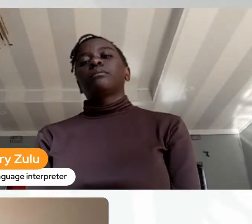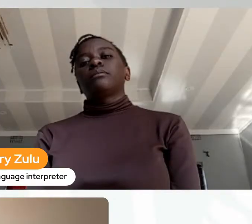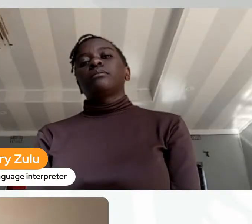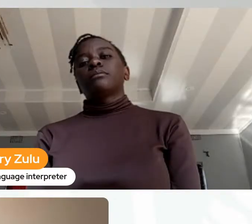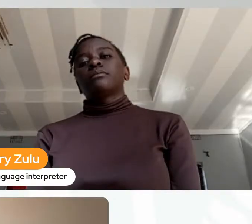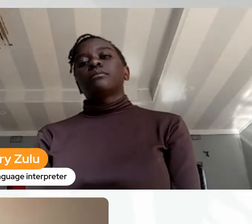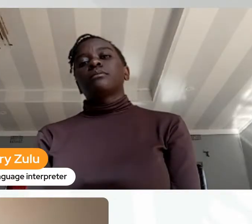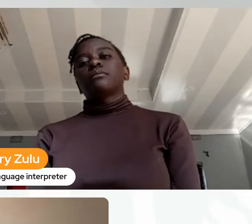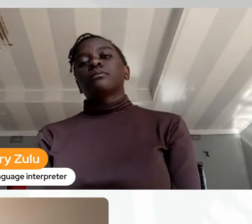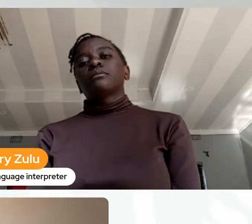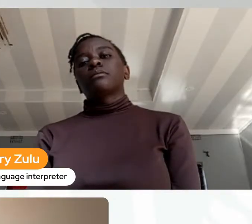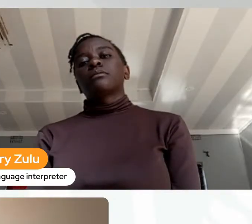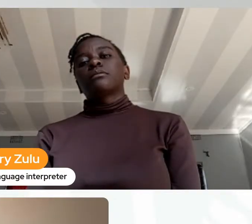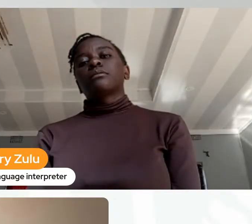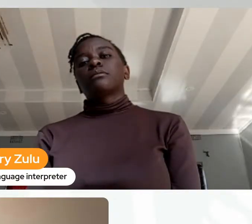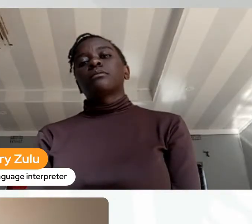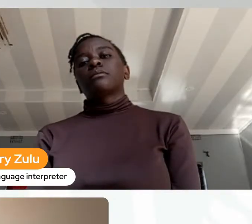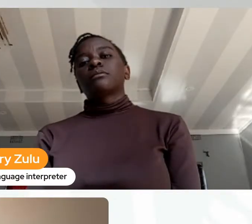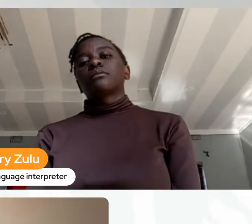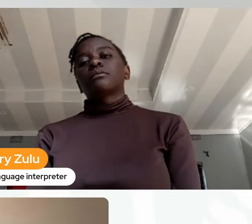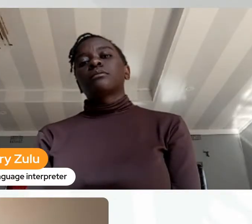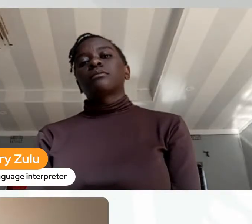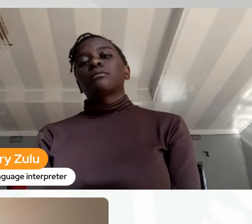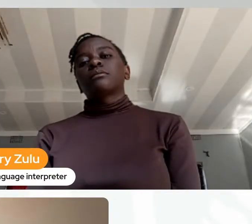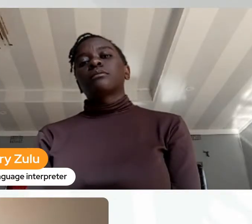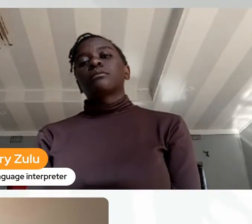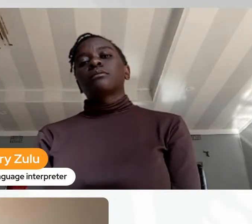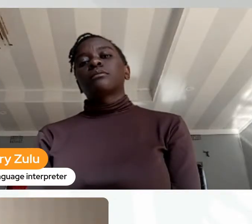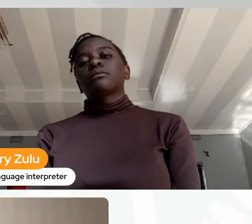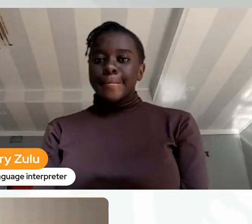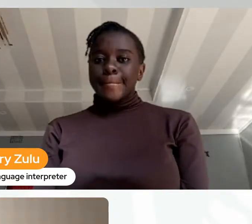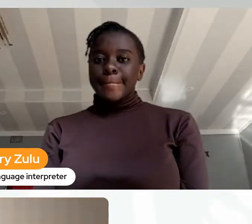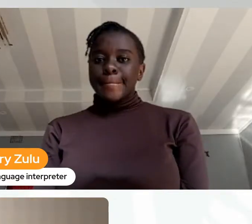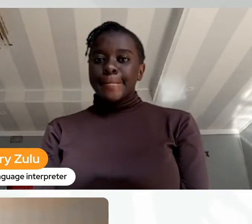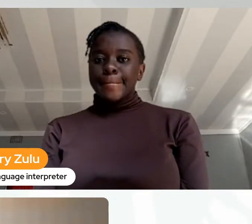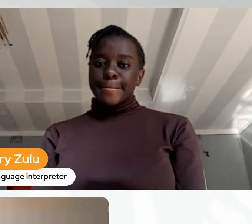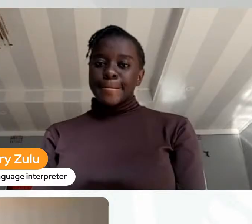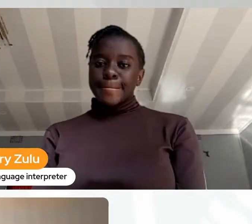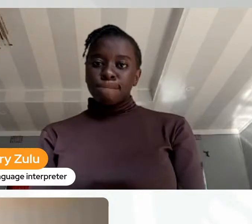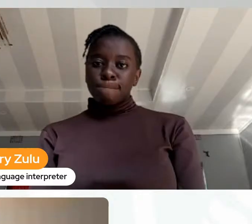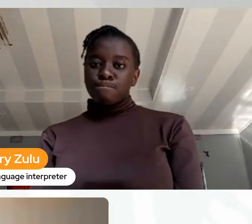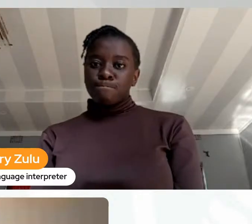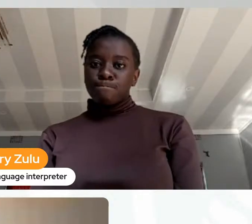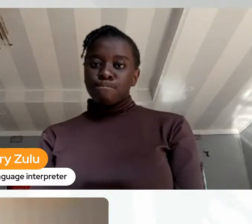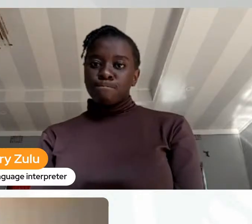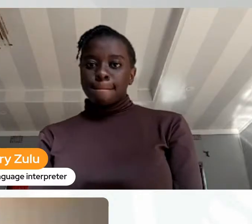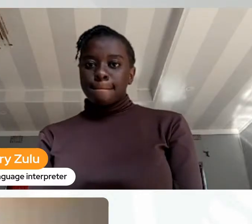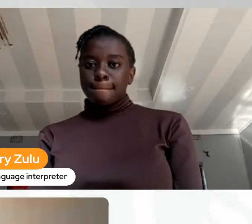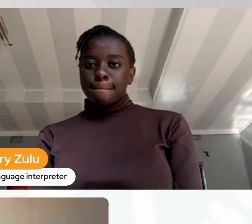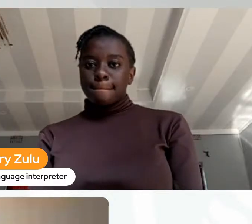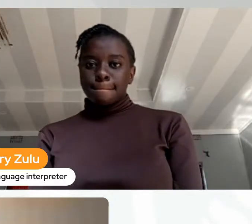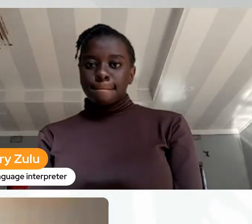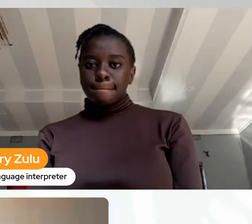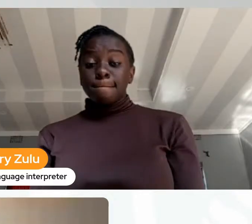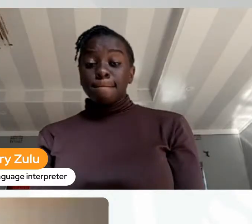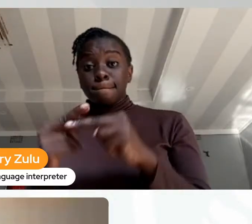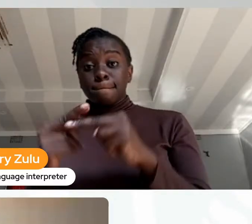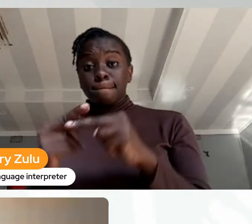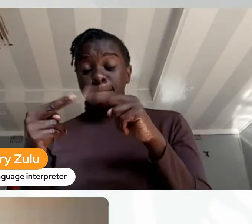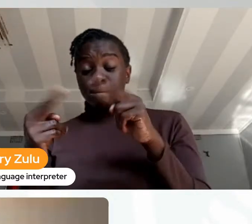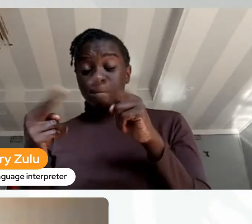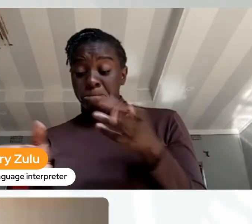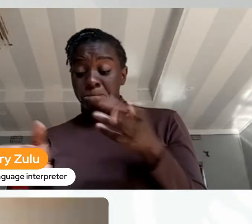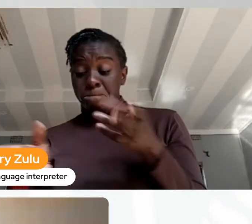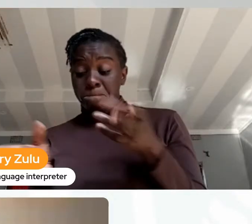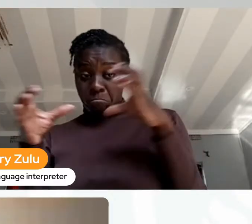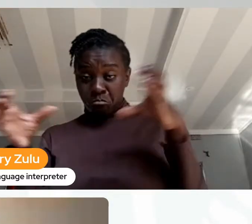to be engaged. So when I talk about communities, I'm talking about school, I'm talking about parents, I'm talking